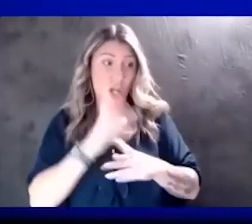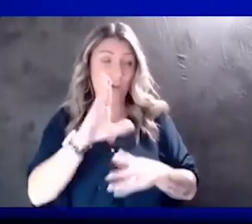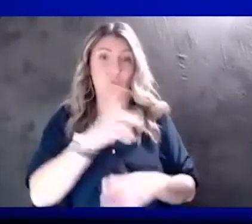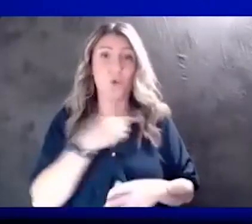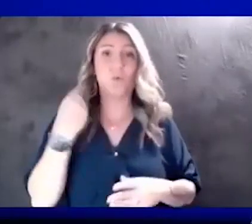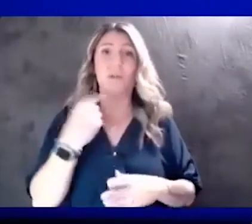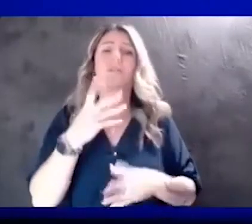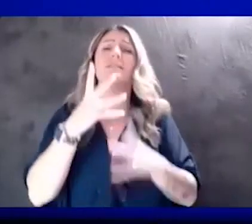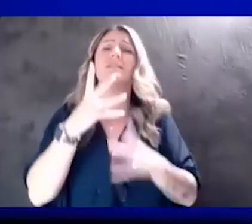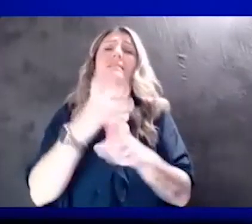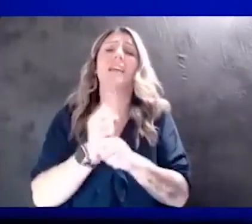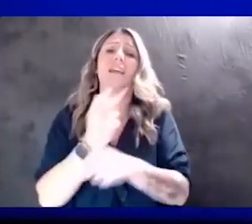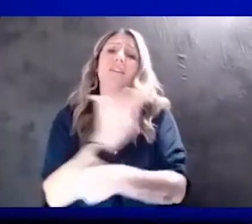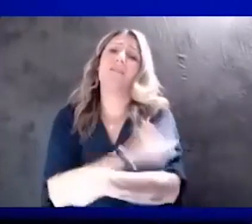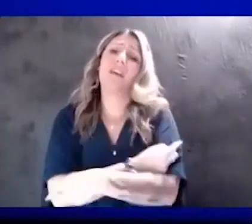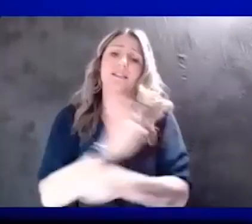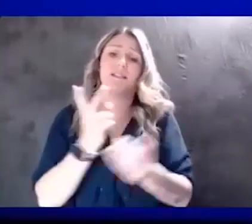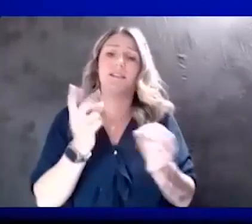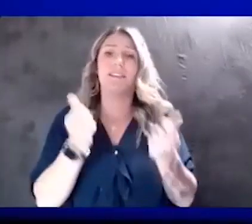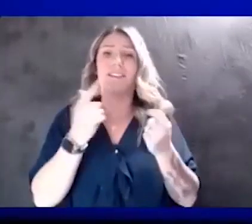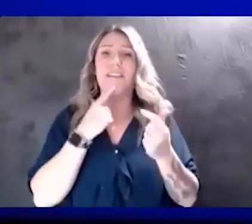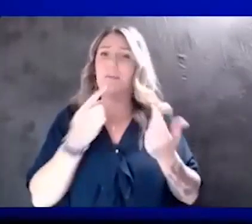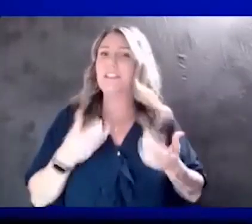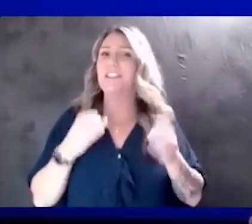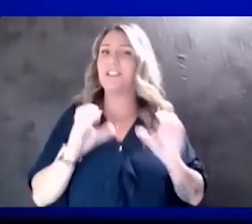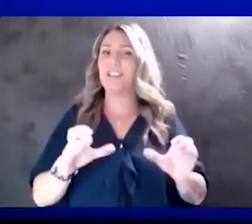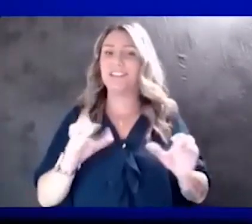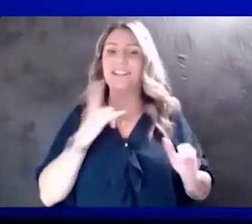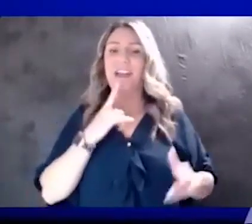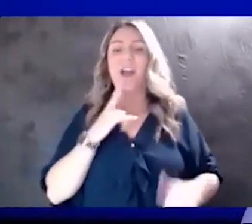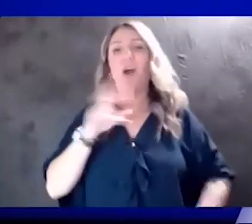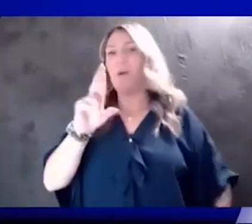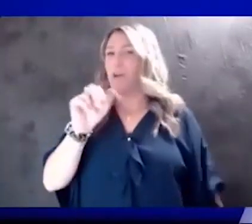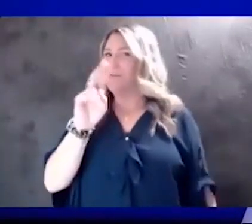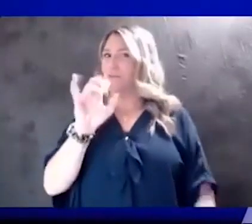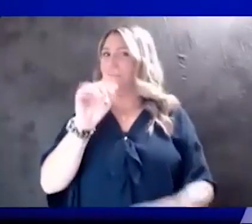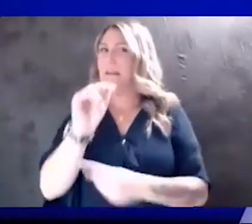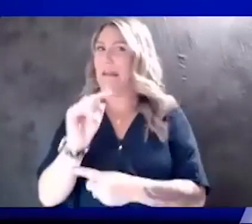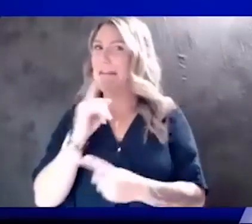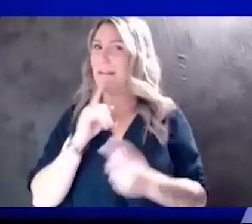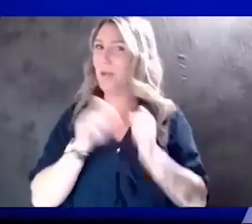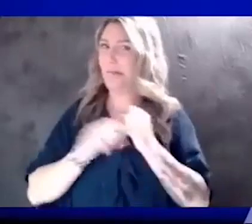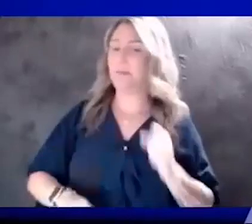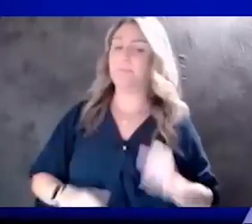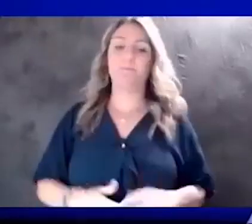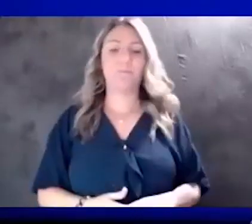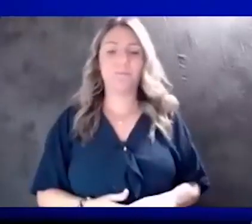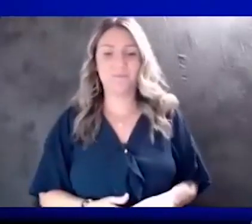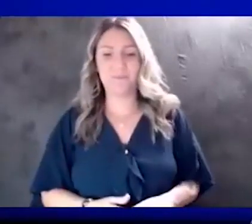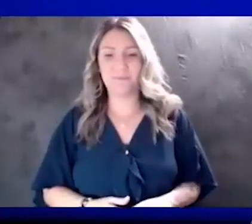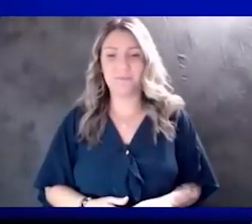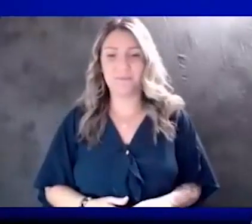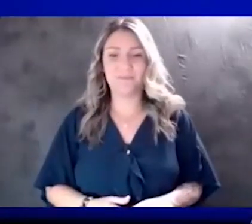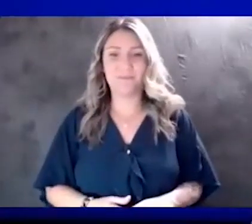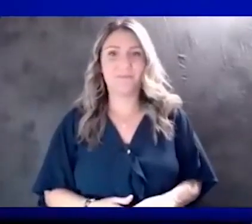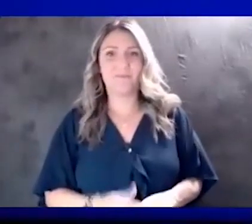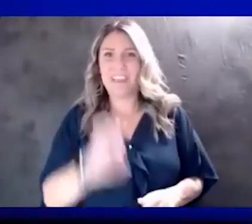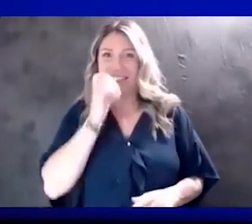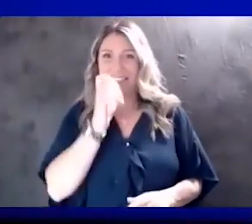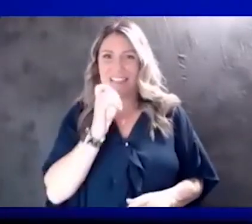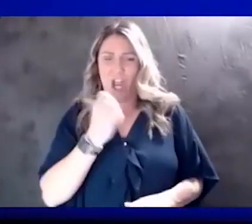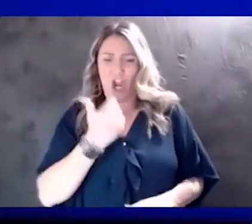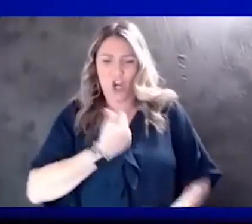I guess I'm just going to take the chance right now to rant a little bit. Go for it. If it's not just ourselves too, right? We're talking